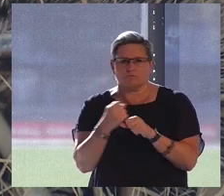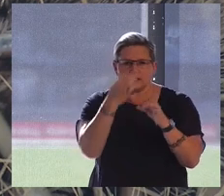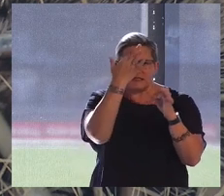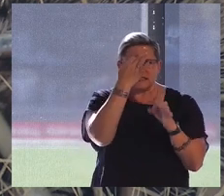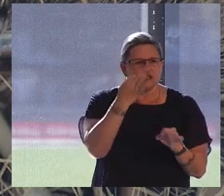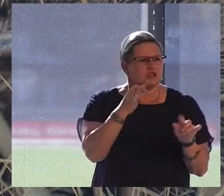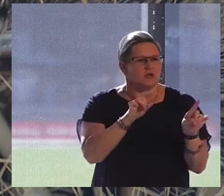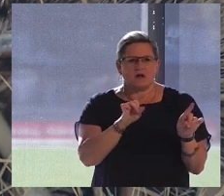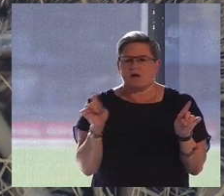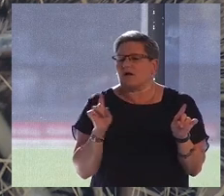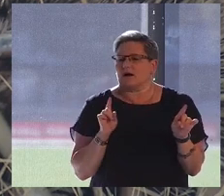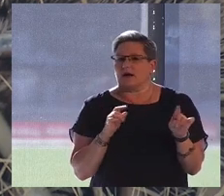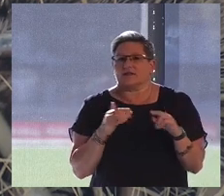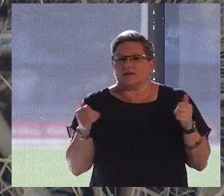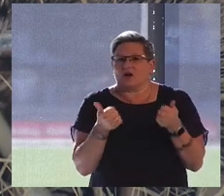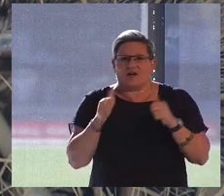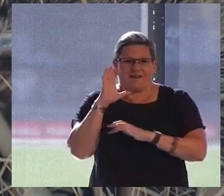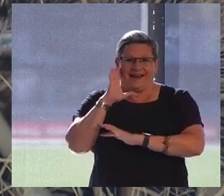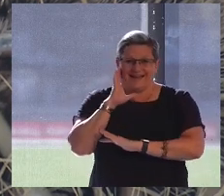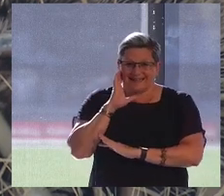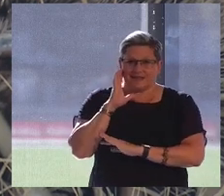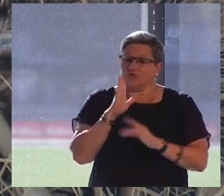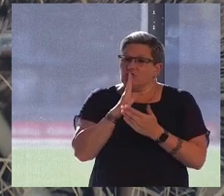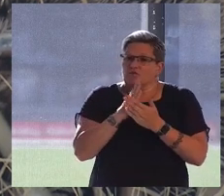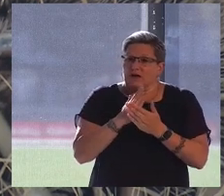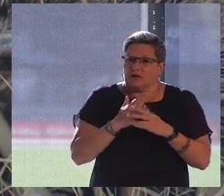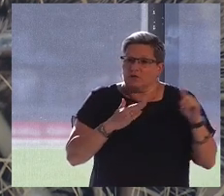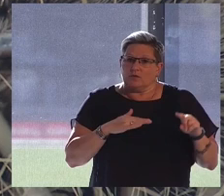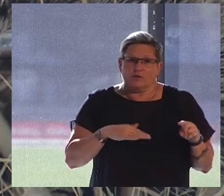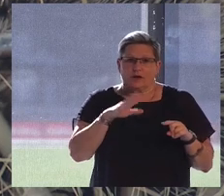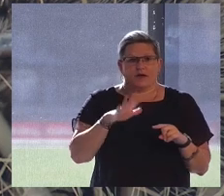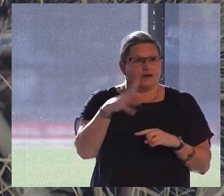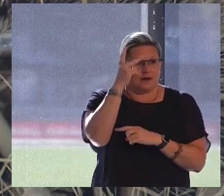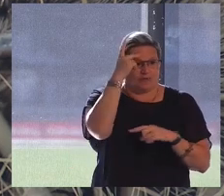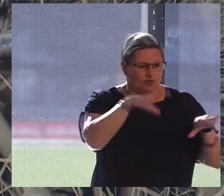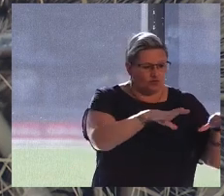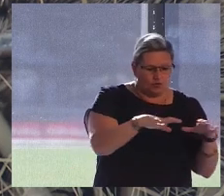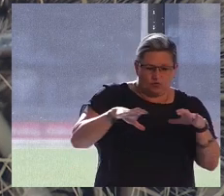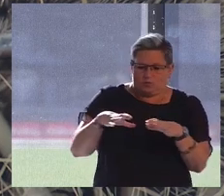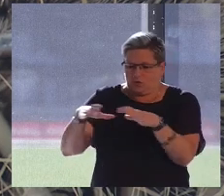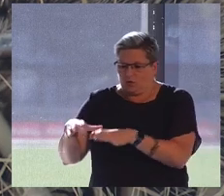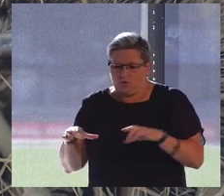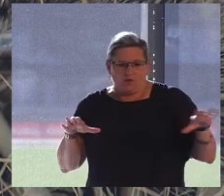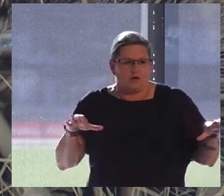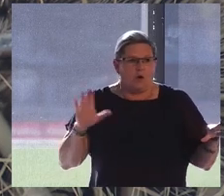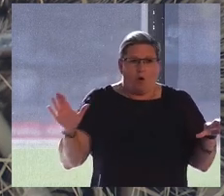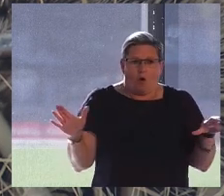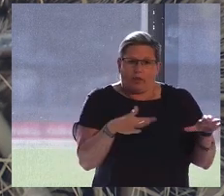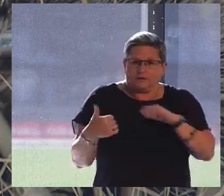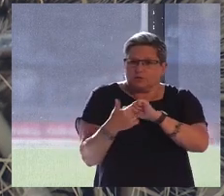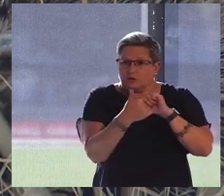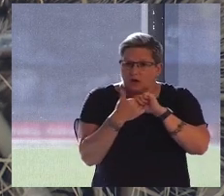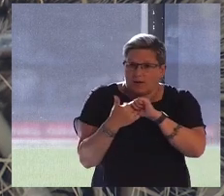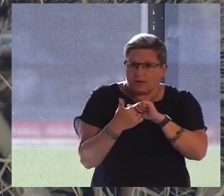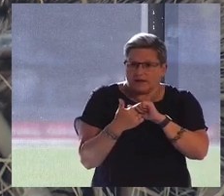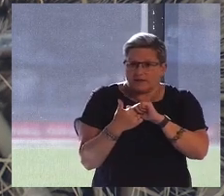So we need our elected representatives from all sides of politics to exercise transformational leadership, to collaborate and reach outside of